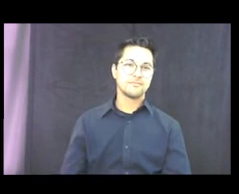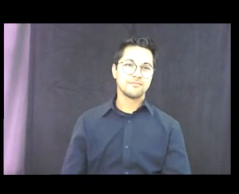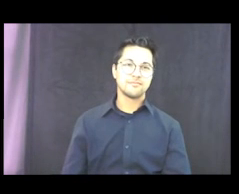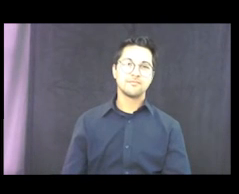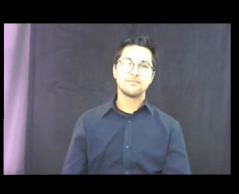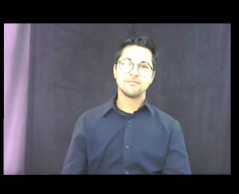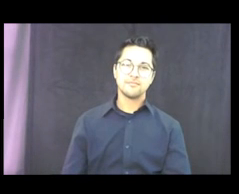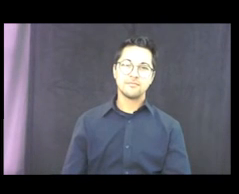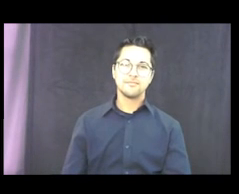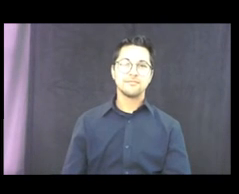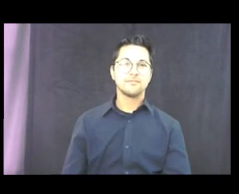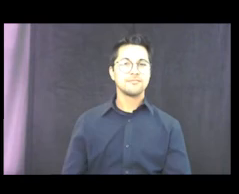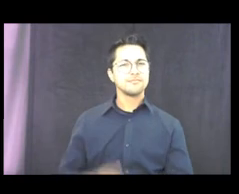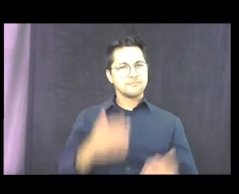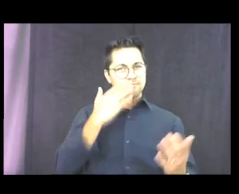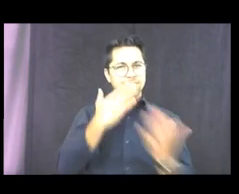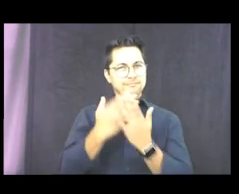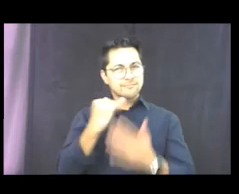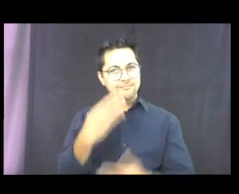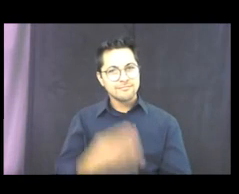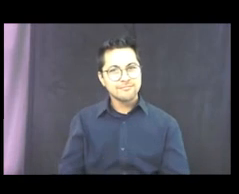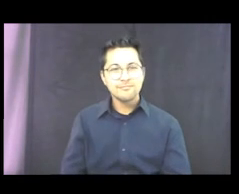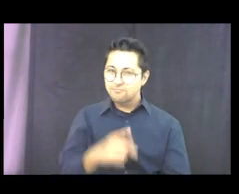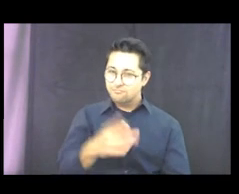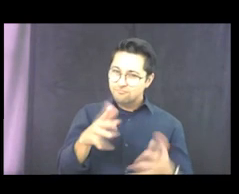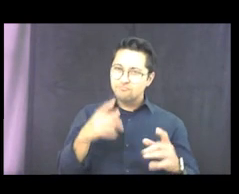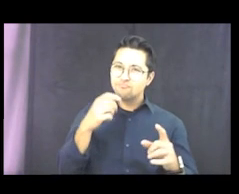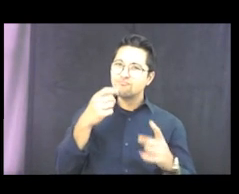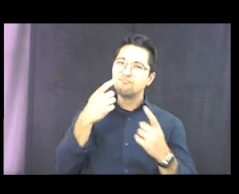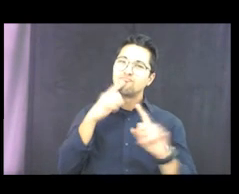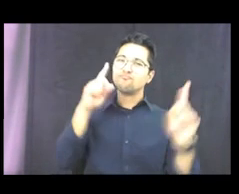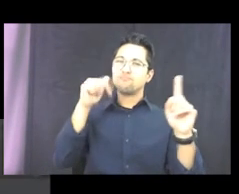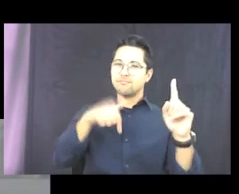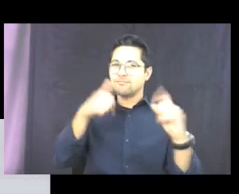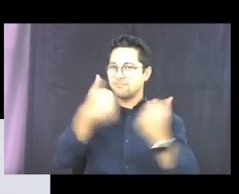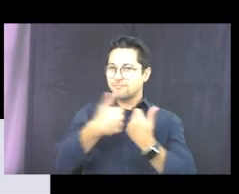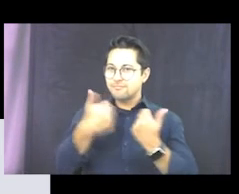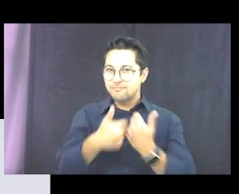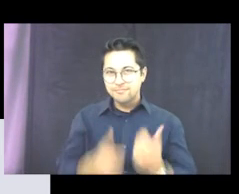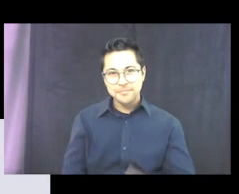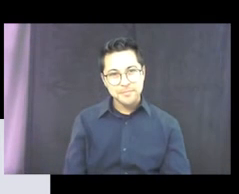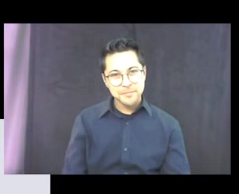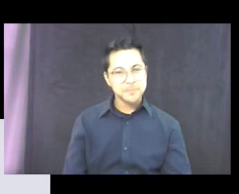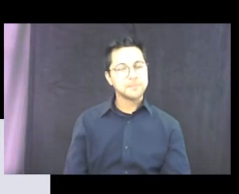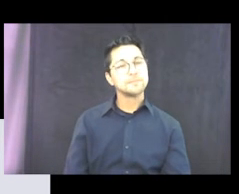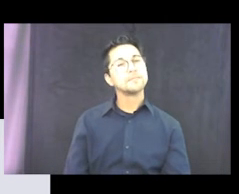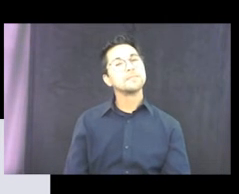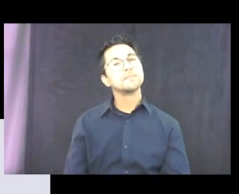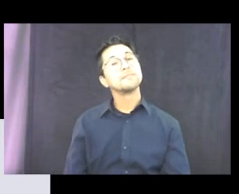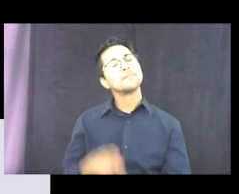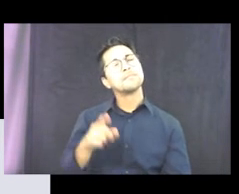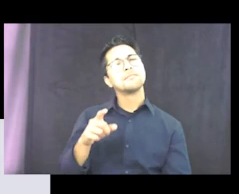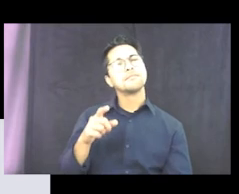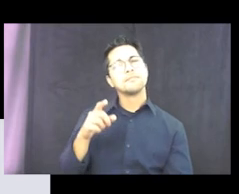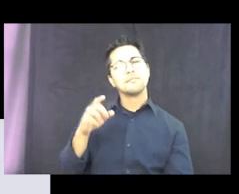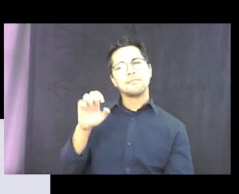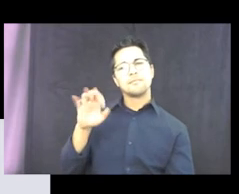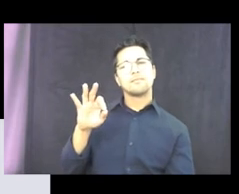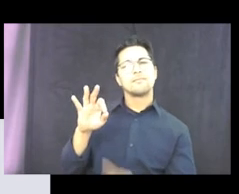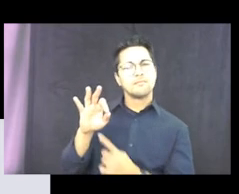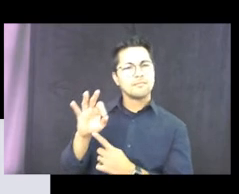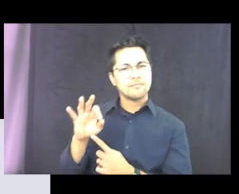January. Well done. You have completed this game. What executive